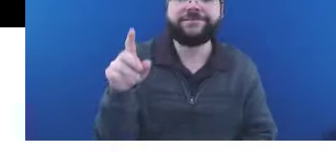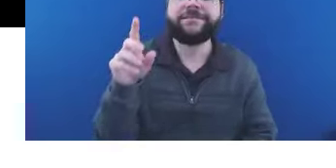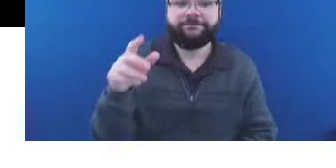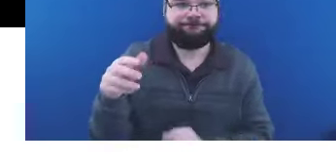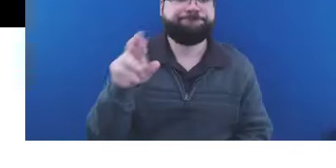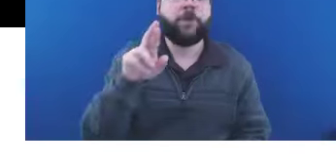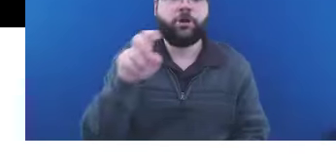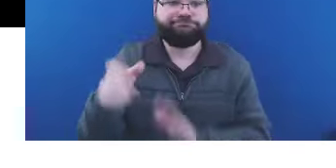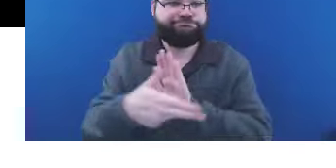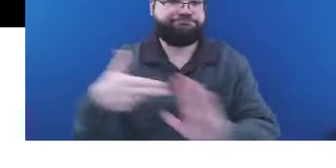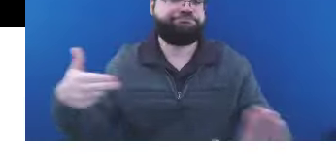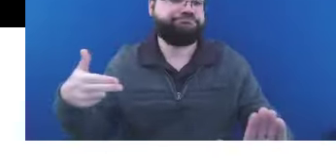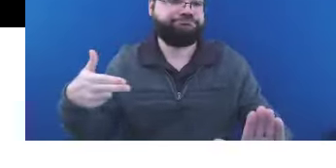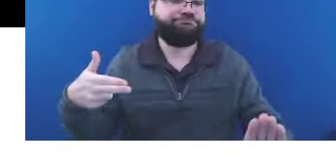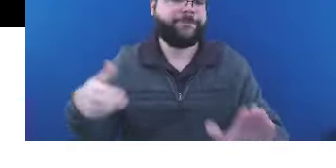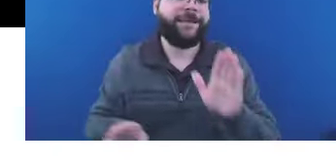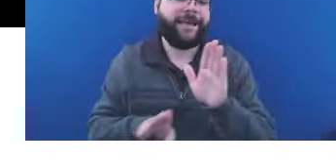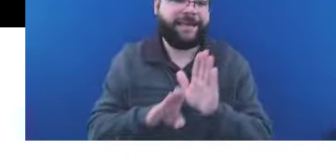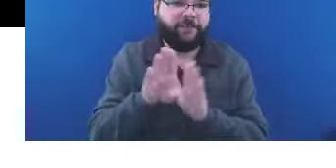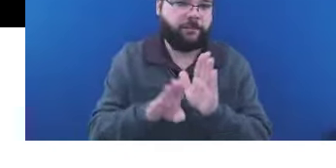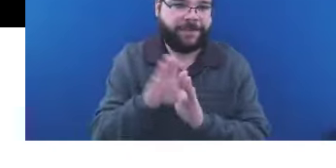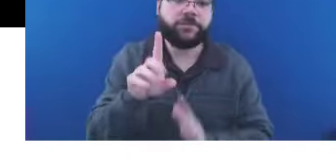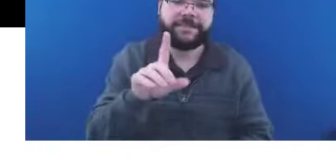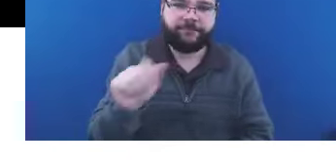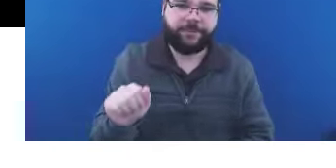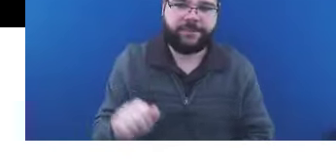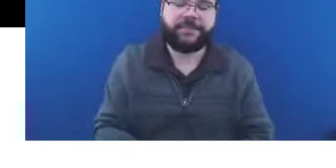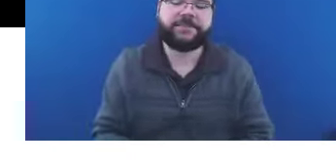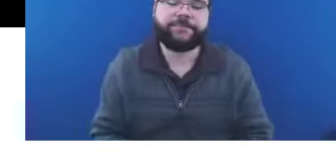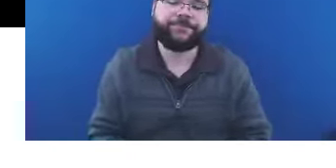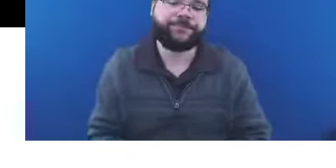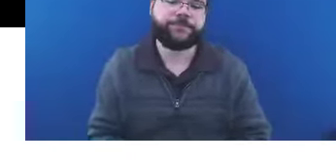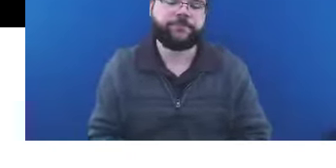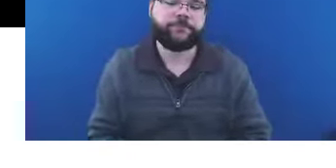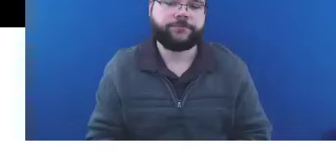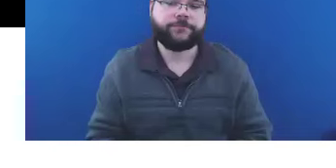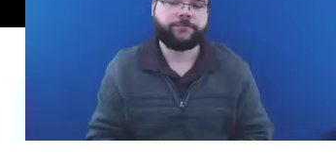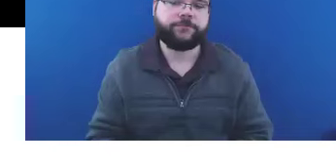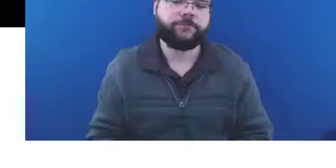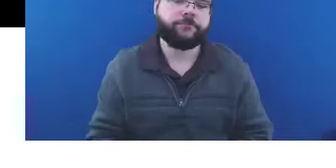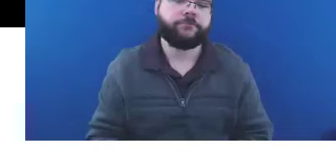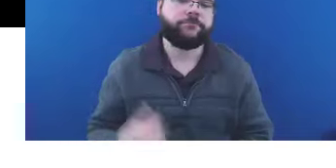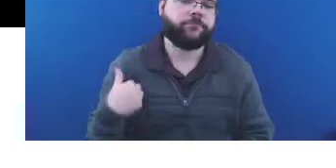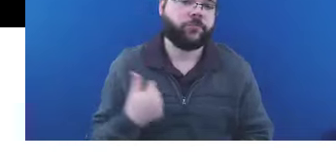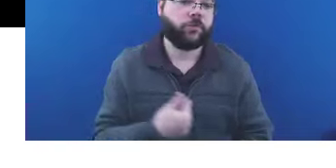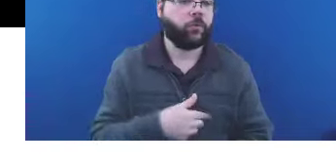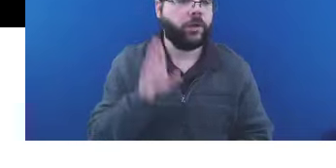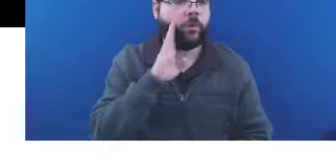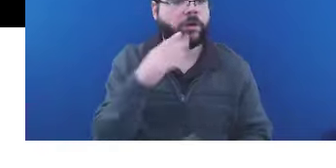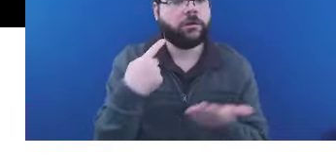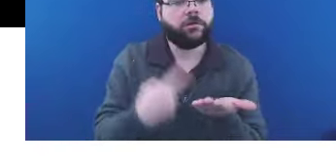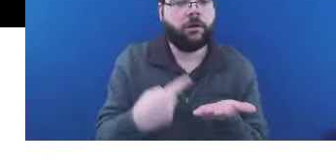diagnosed developmental disabilities. And we're going to talk